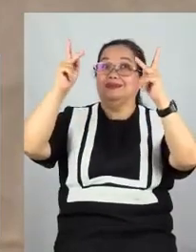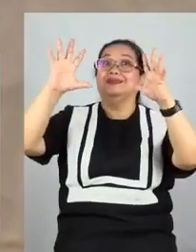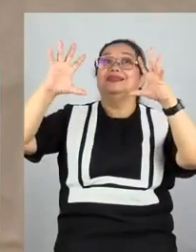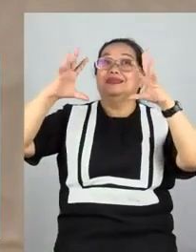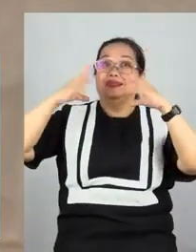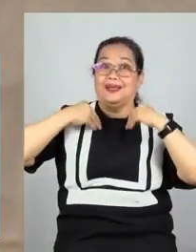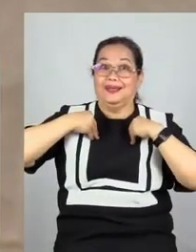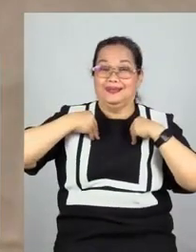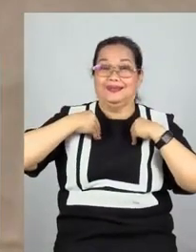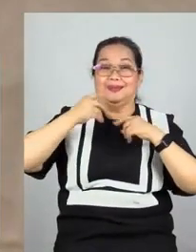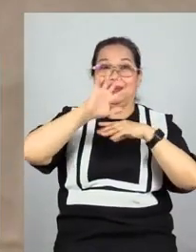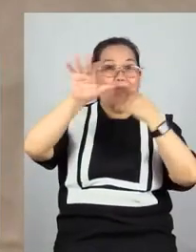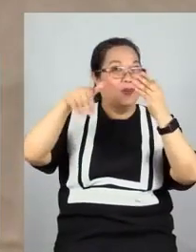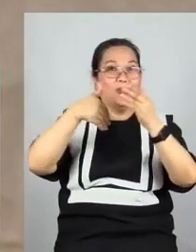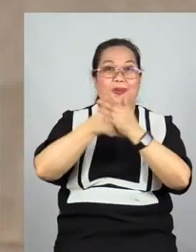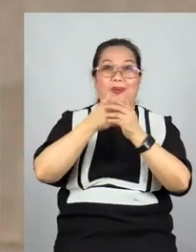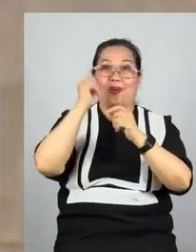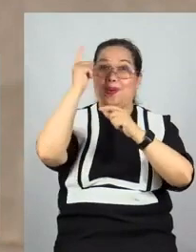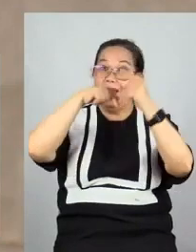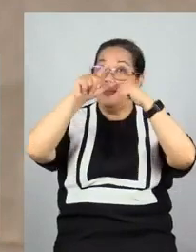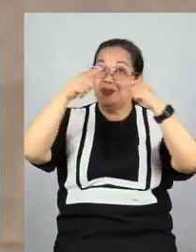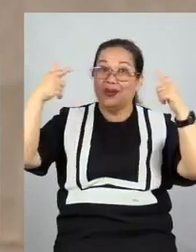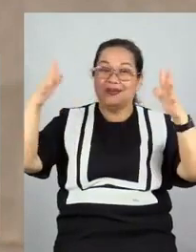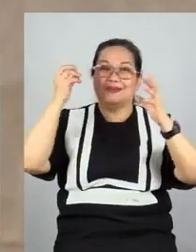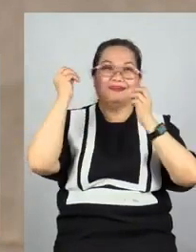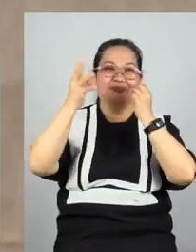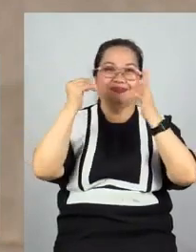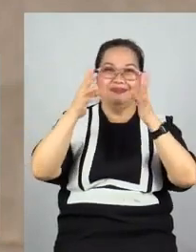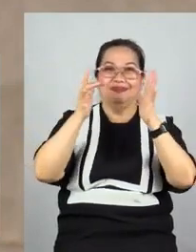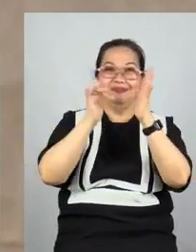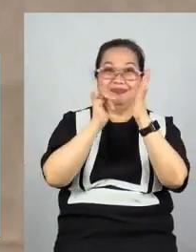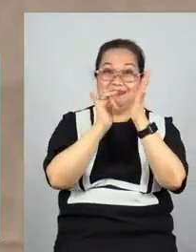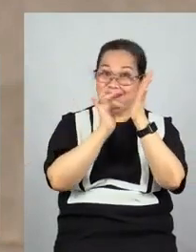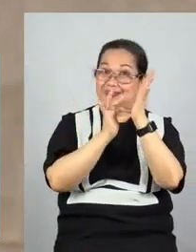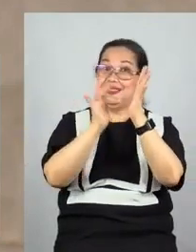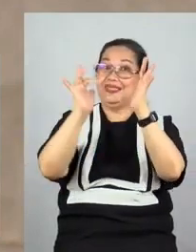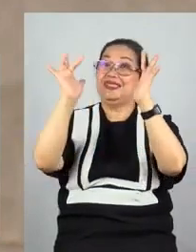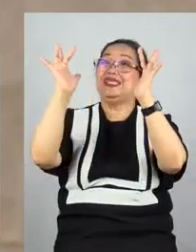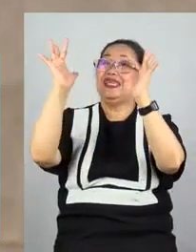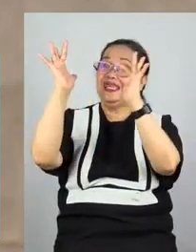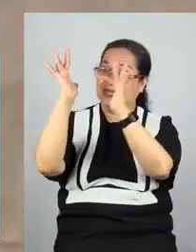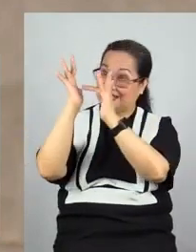accept, and every tongue confess that Jesus Christ,